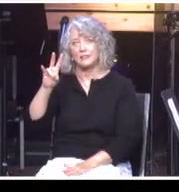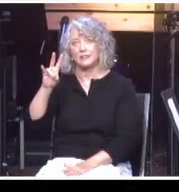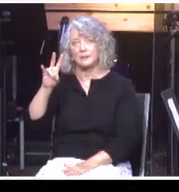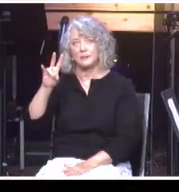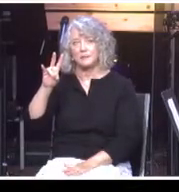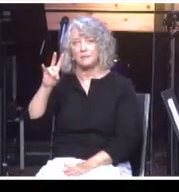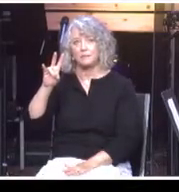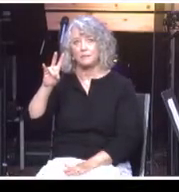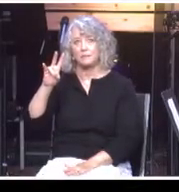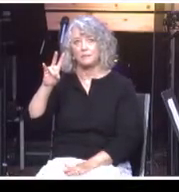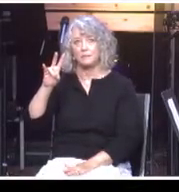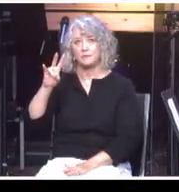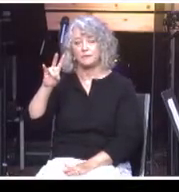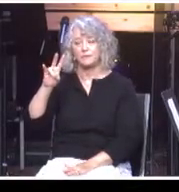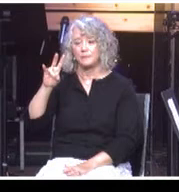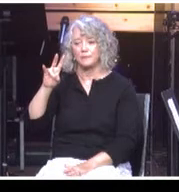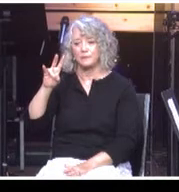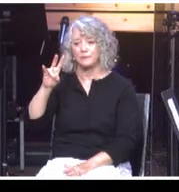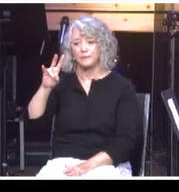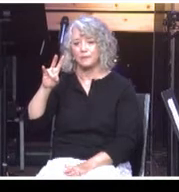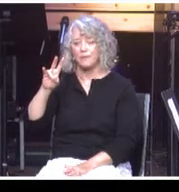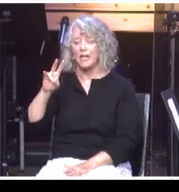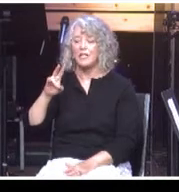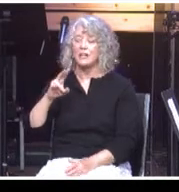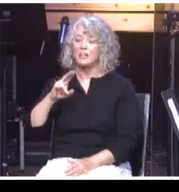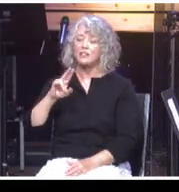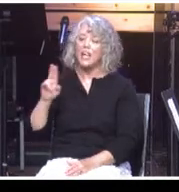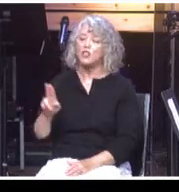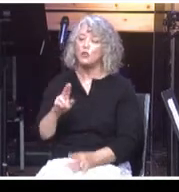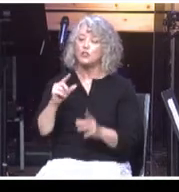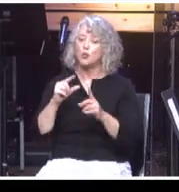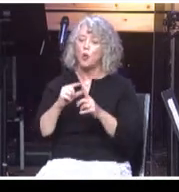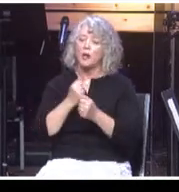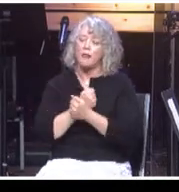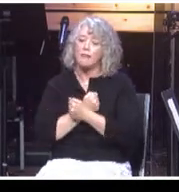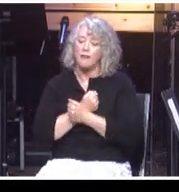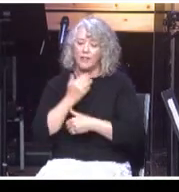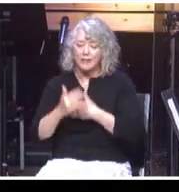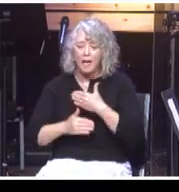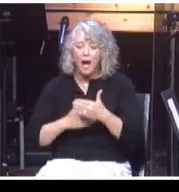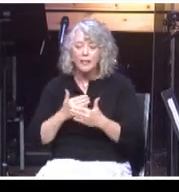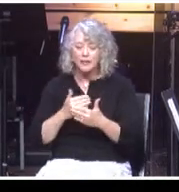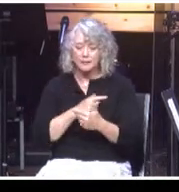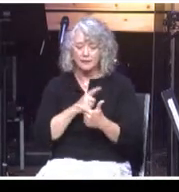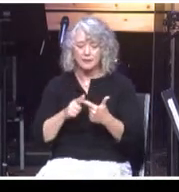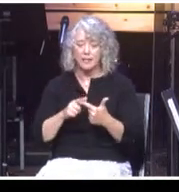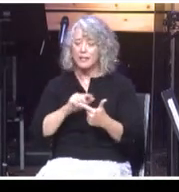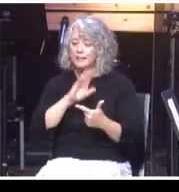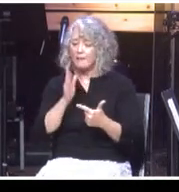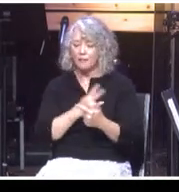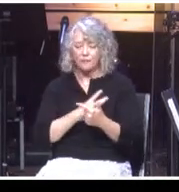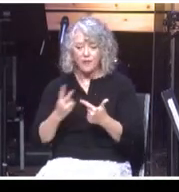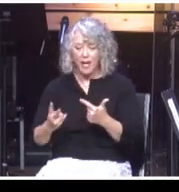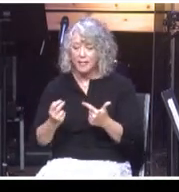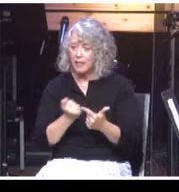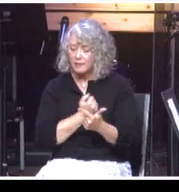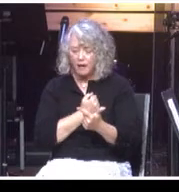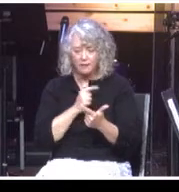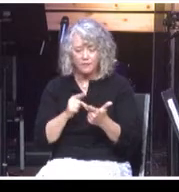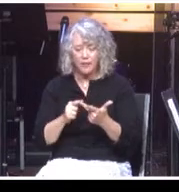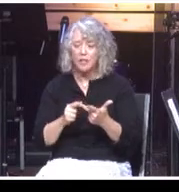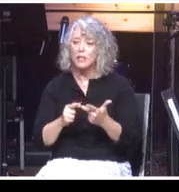And it usually is translated loving kindness, unfailing love, sometimes